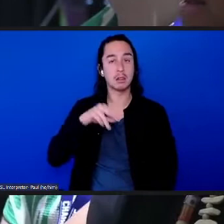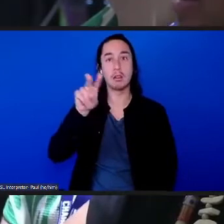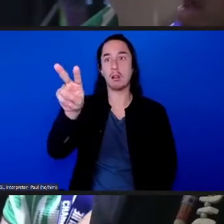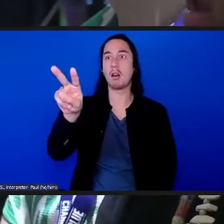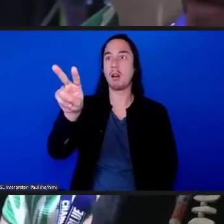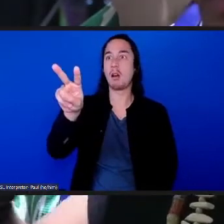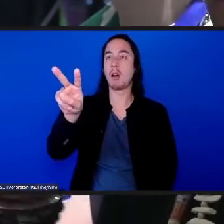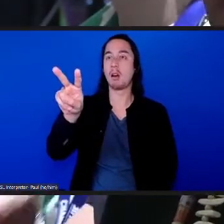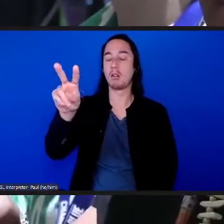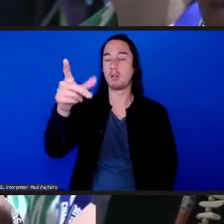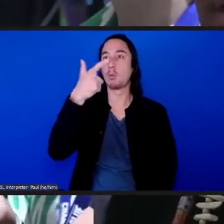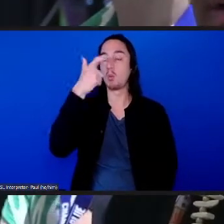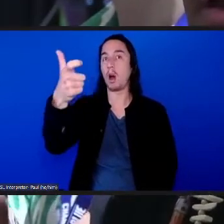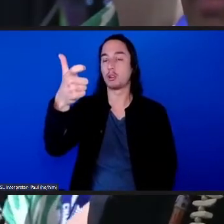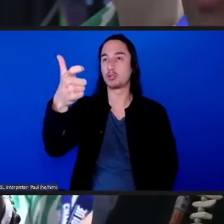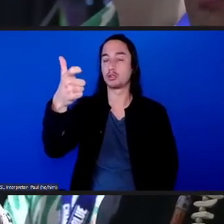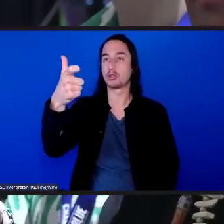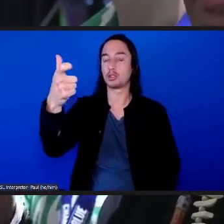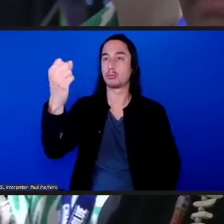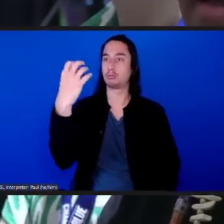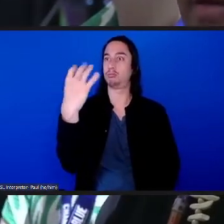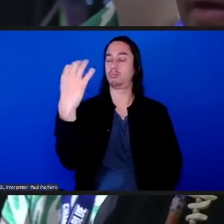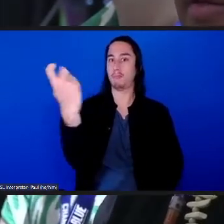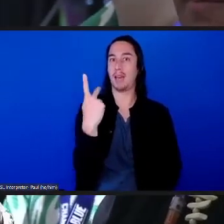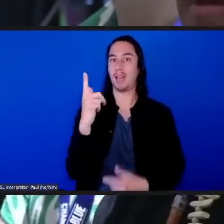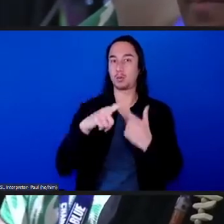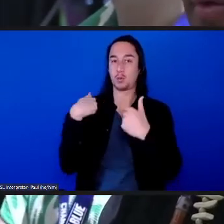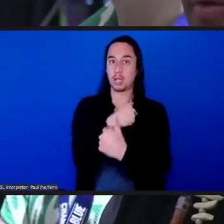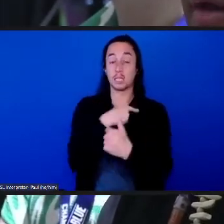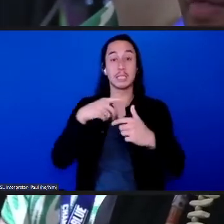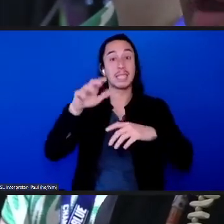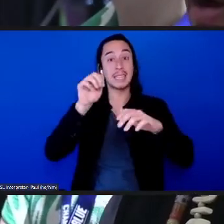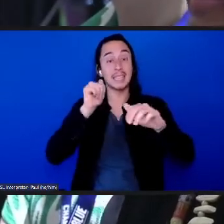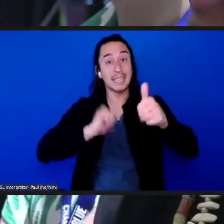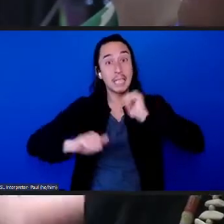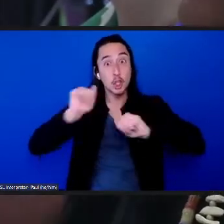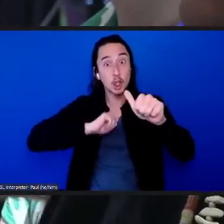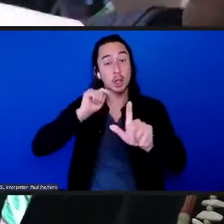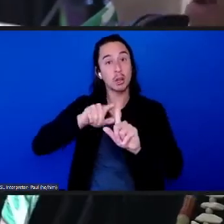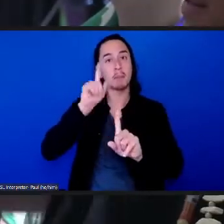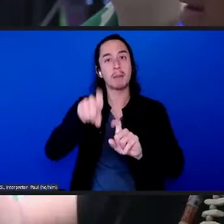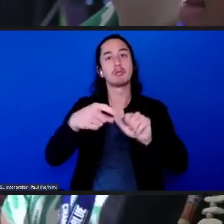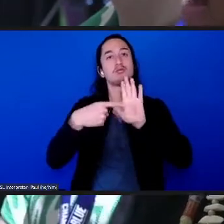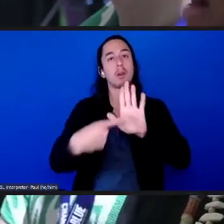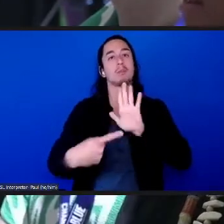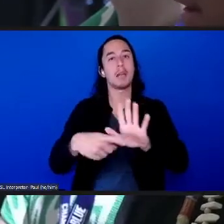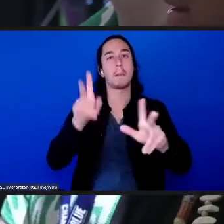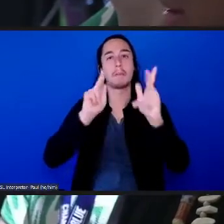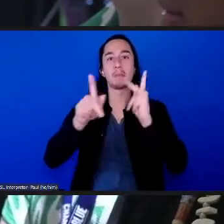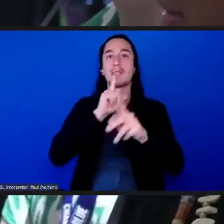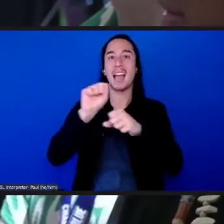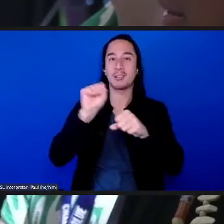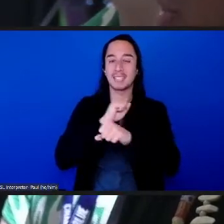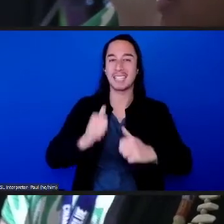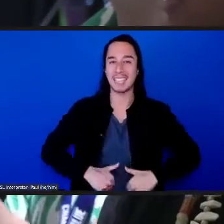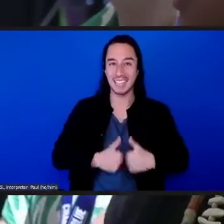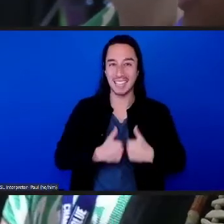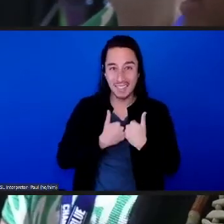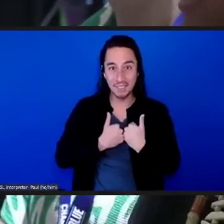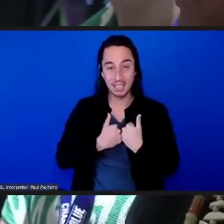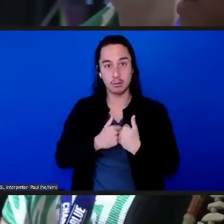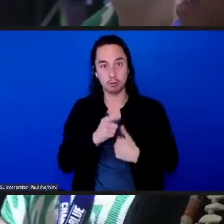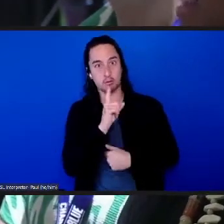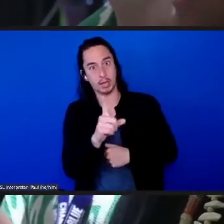the stage. And the theater needs to represent the people that are living the life outside of it,